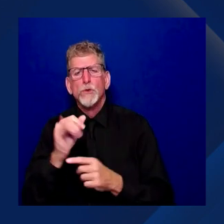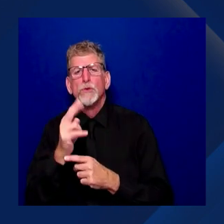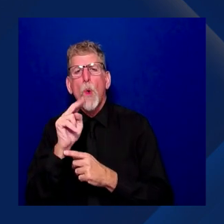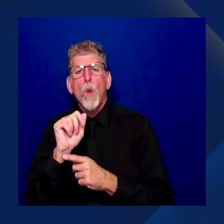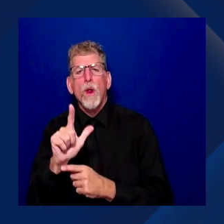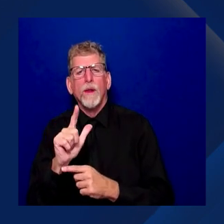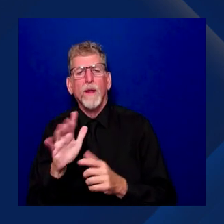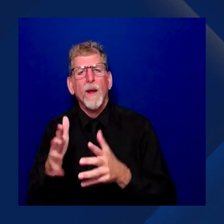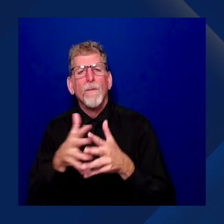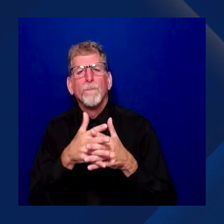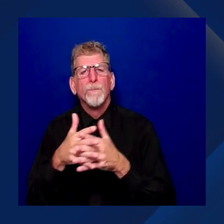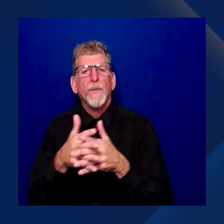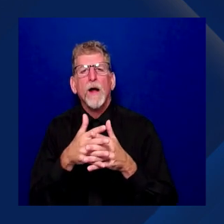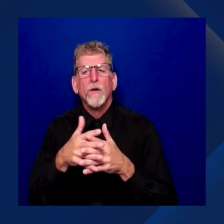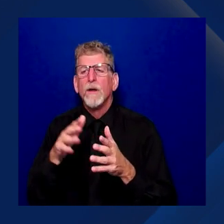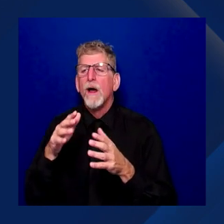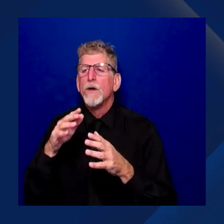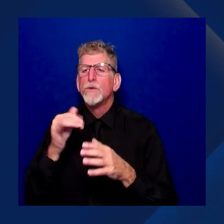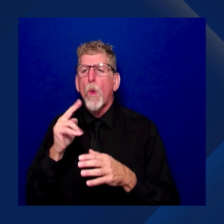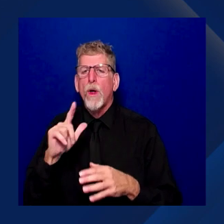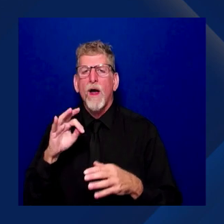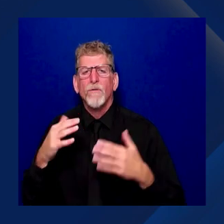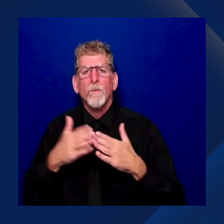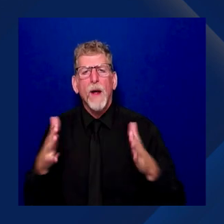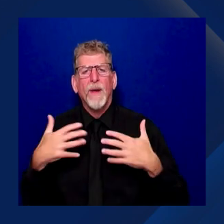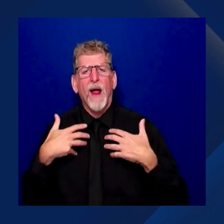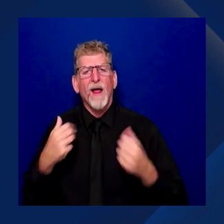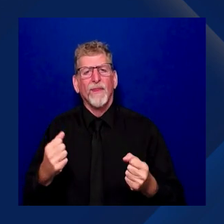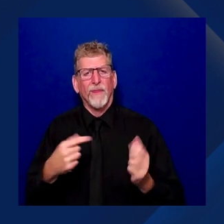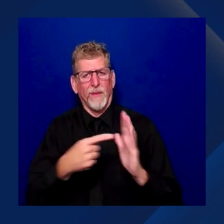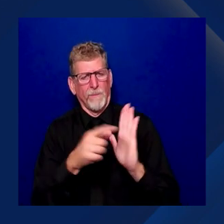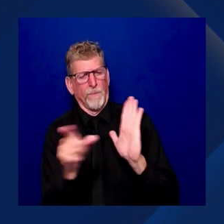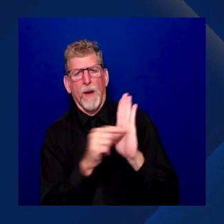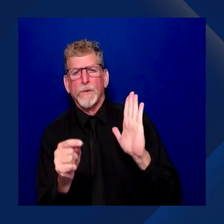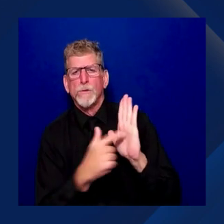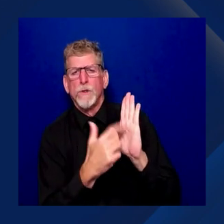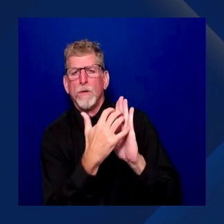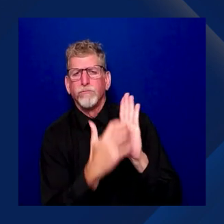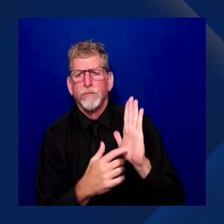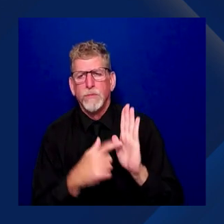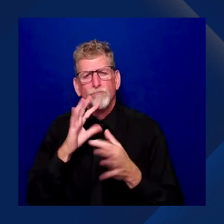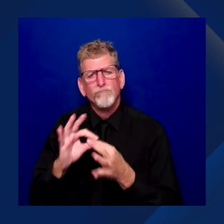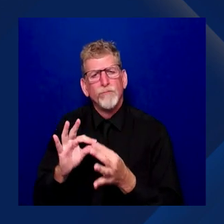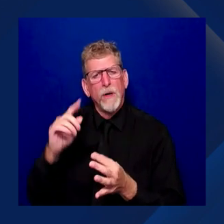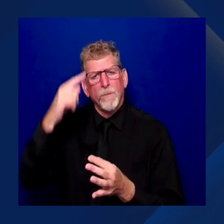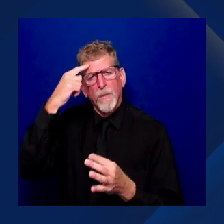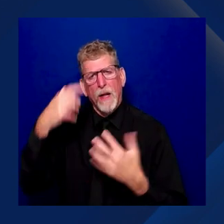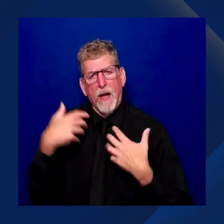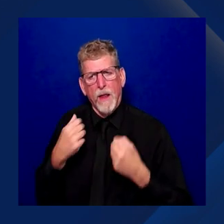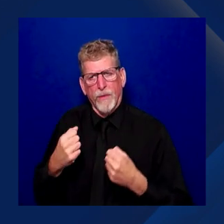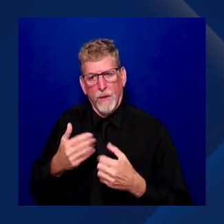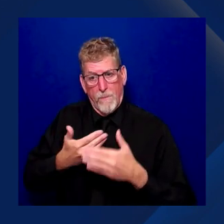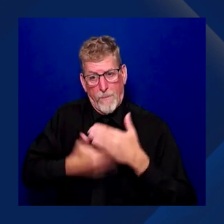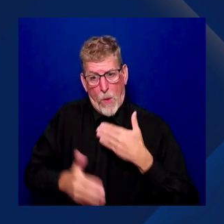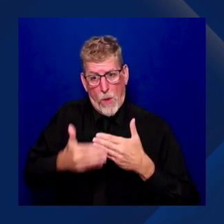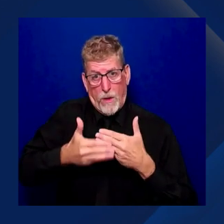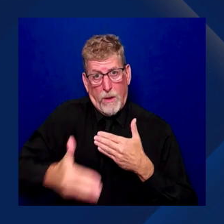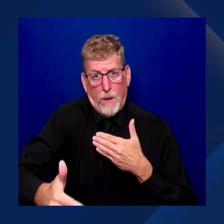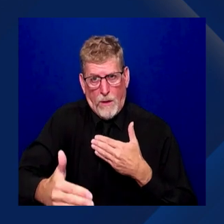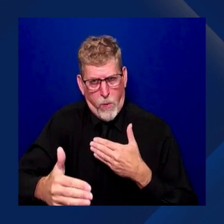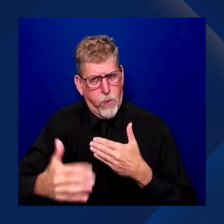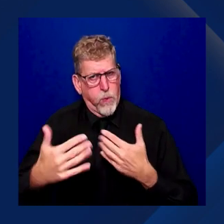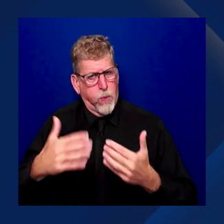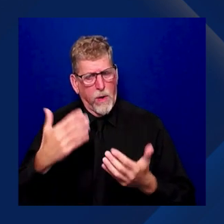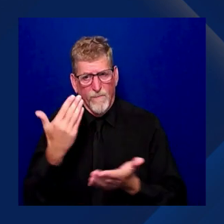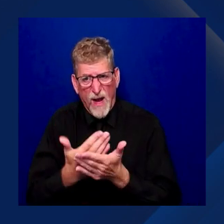depression after childbirth can affect the financial stability and the economic welfare of mothers for many years.